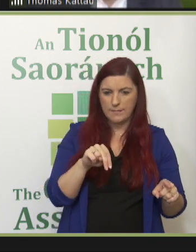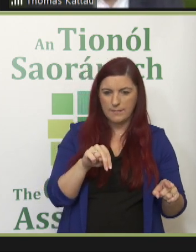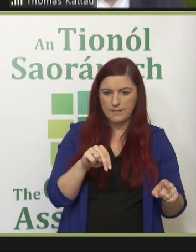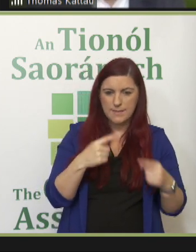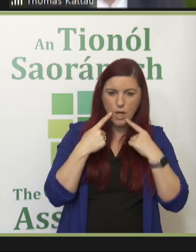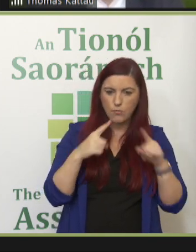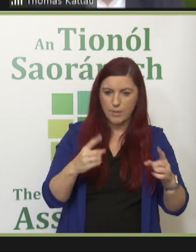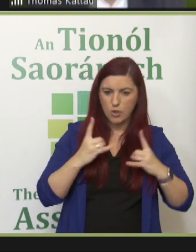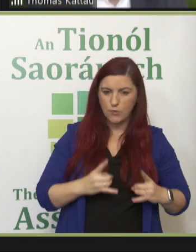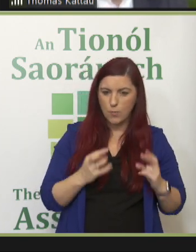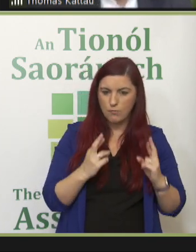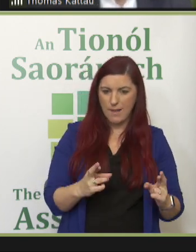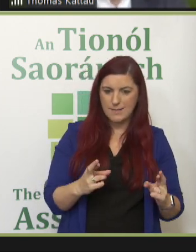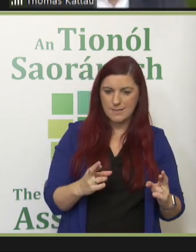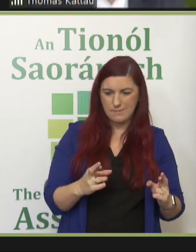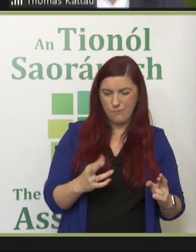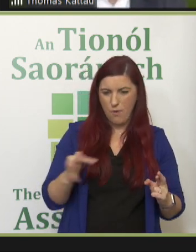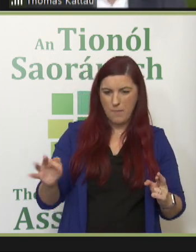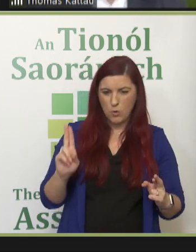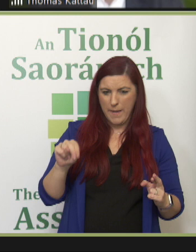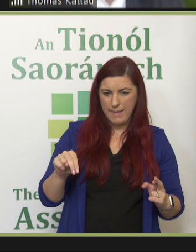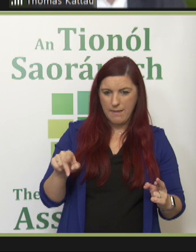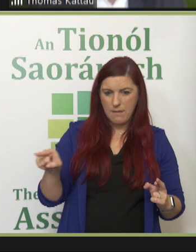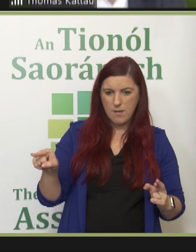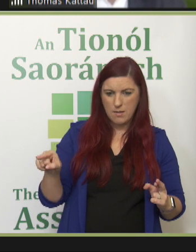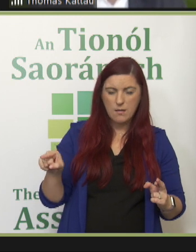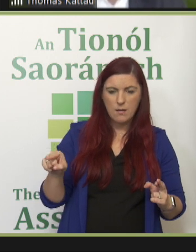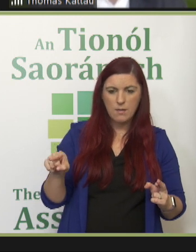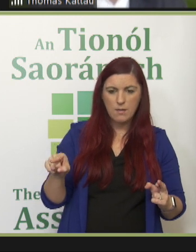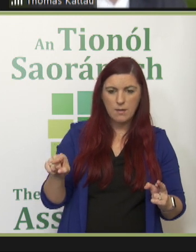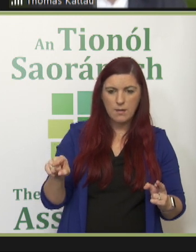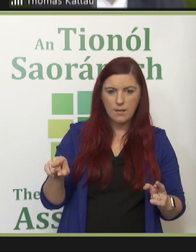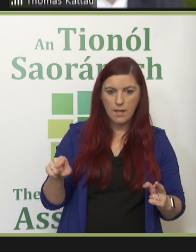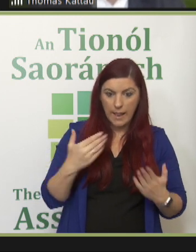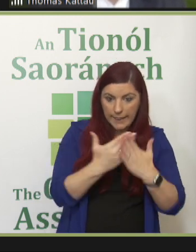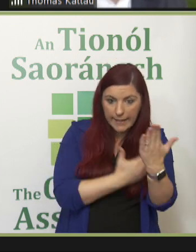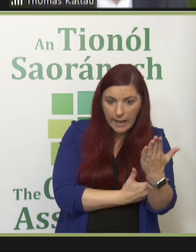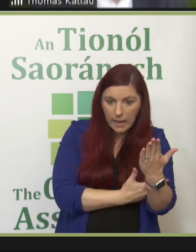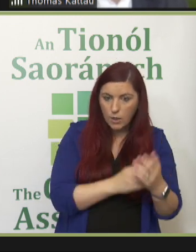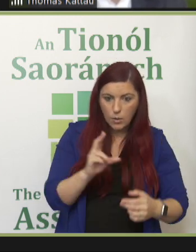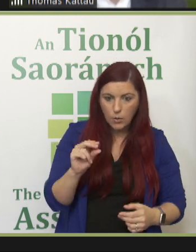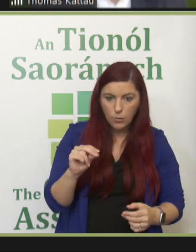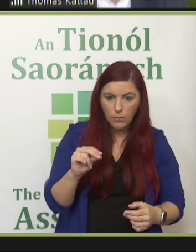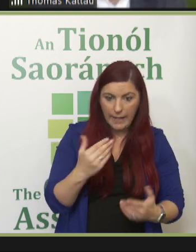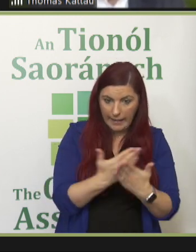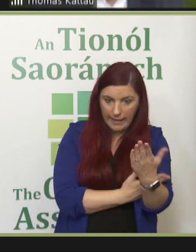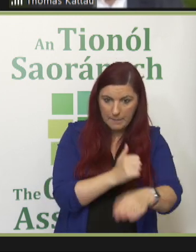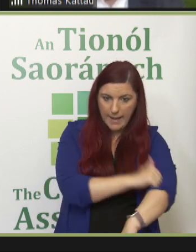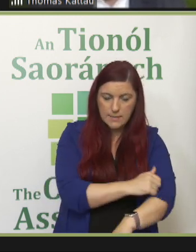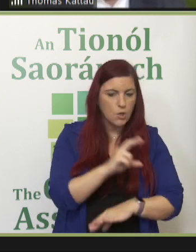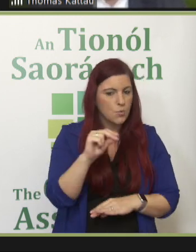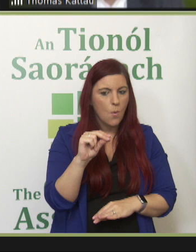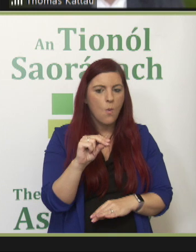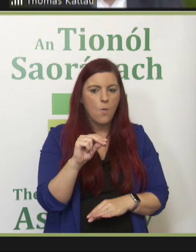is a political instrument. It is not legally binding in the sense that it gives the individual